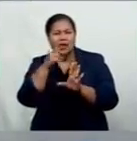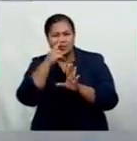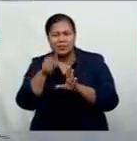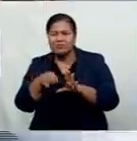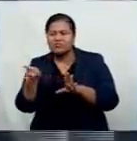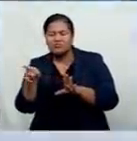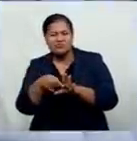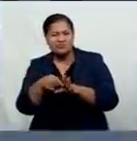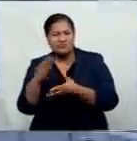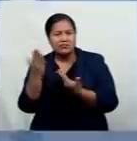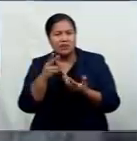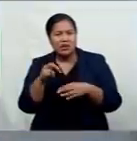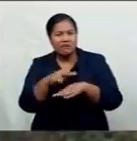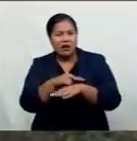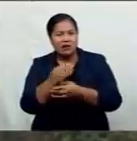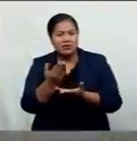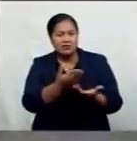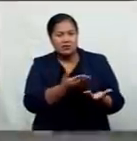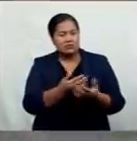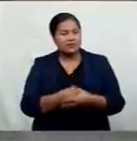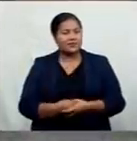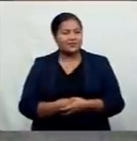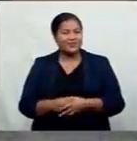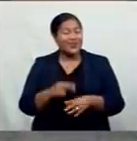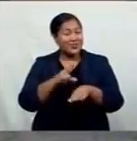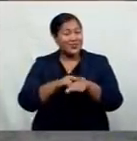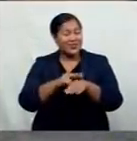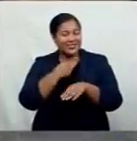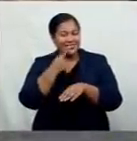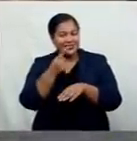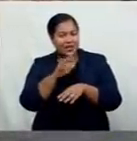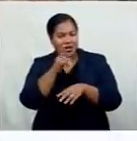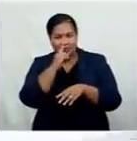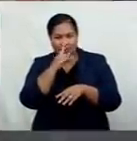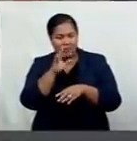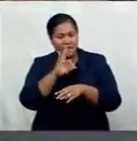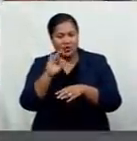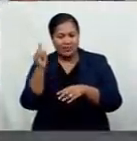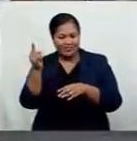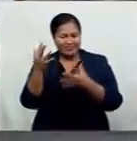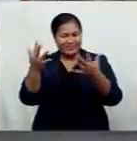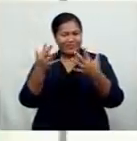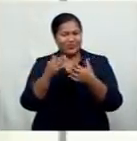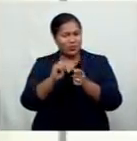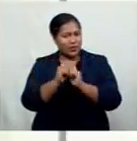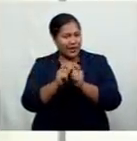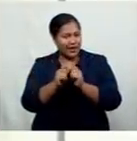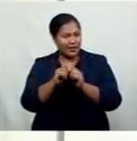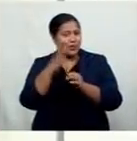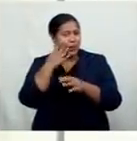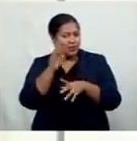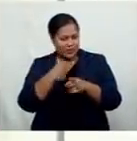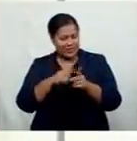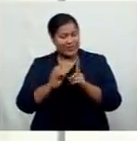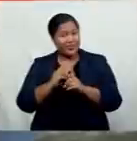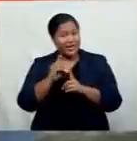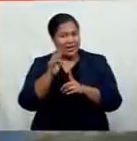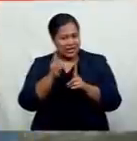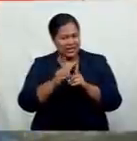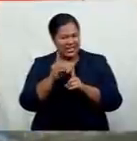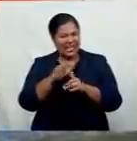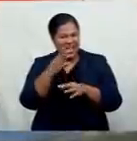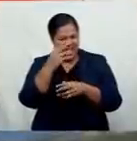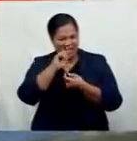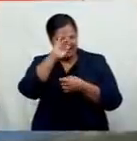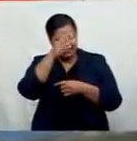in and out of the house to bring the virus in. Dr. Fong says people are not forthcoming to get tested once they develop COVID symptoms. The